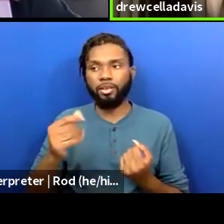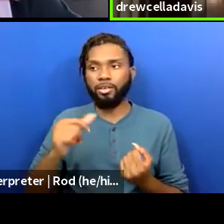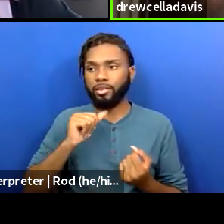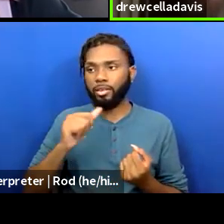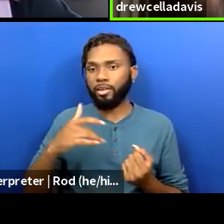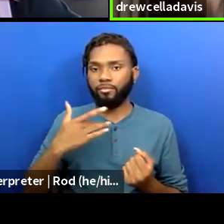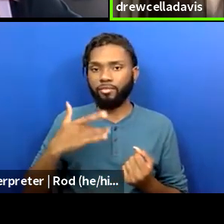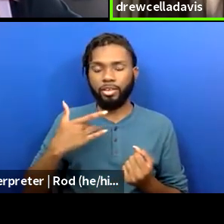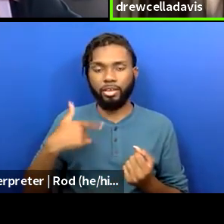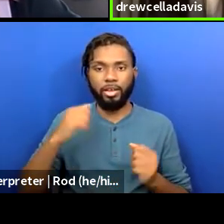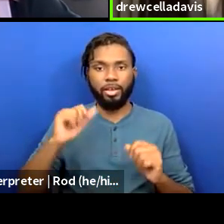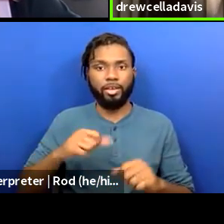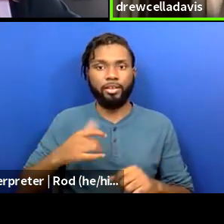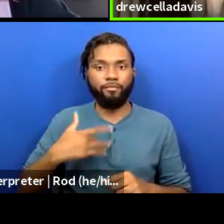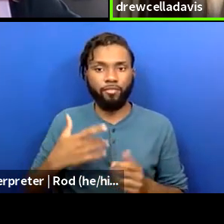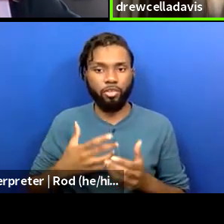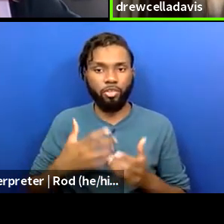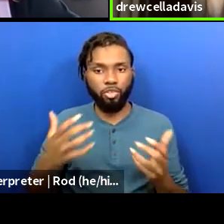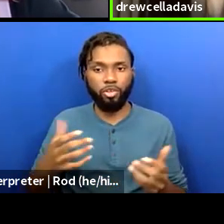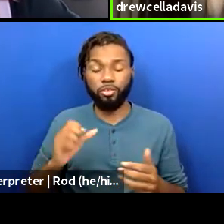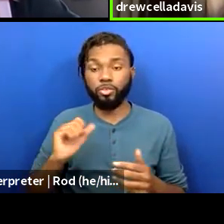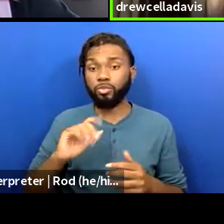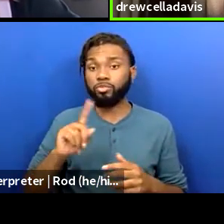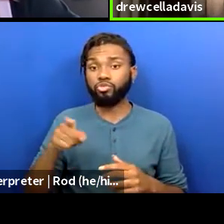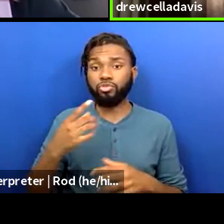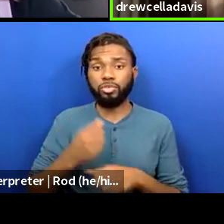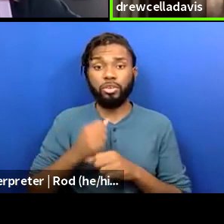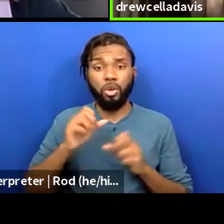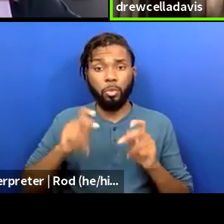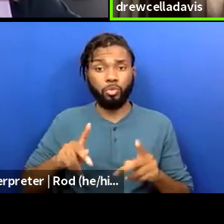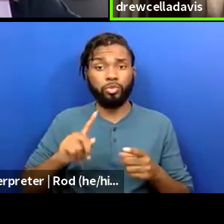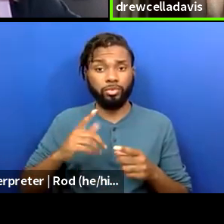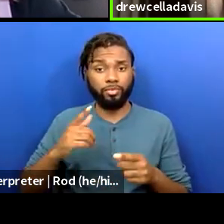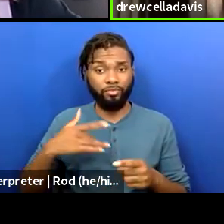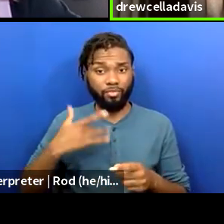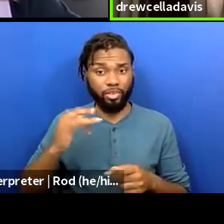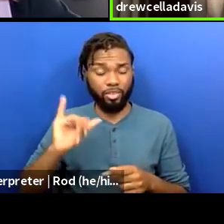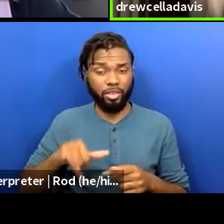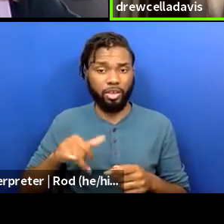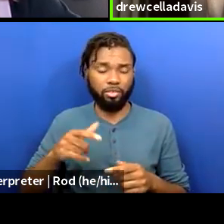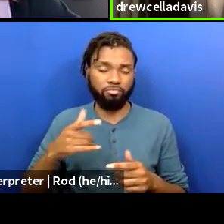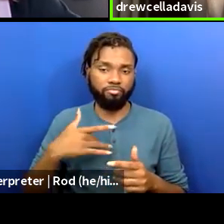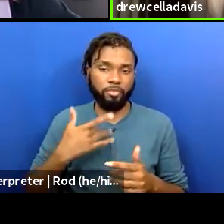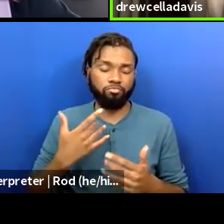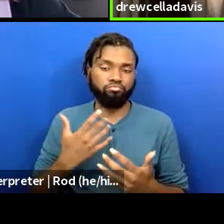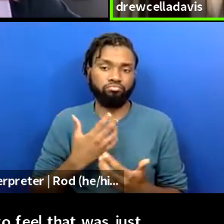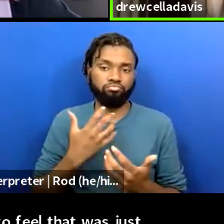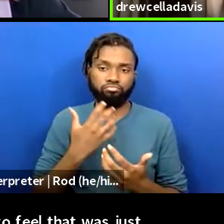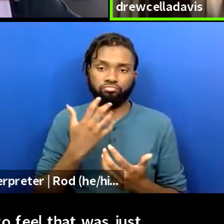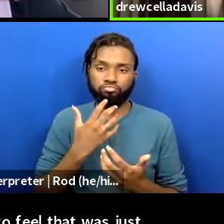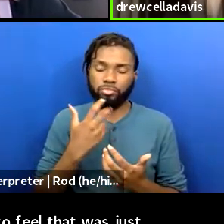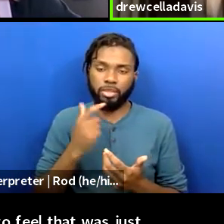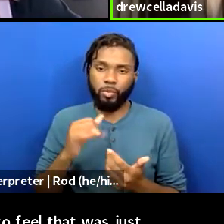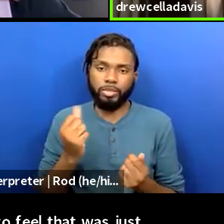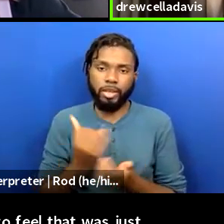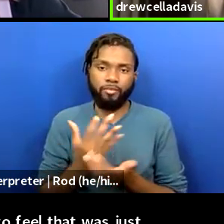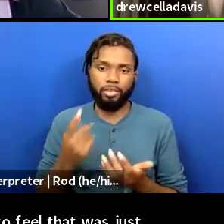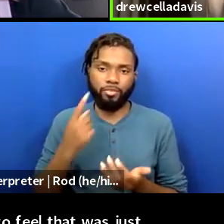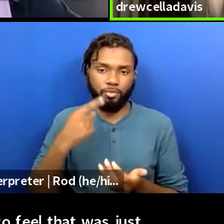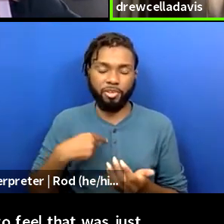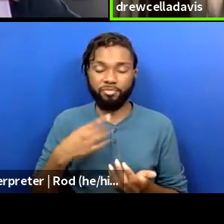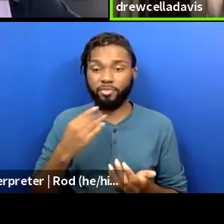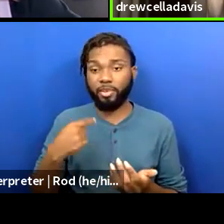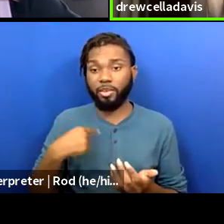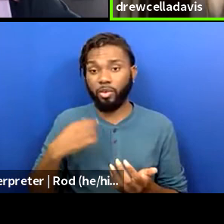lot. So getting the opportunity to feel that was just everything for me. And I hope it continues